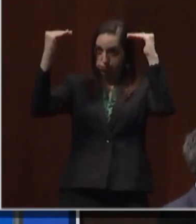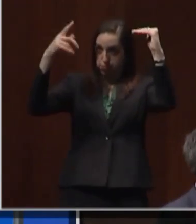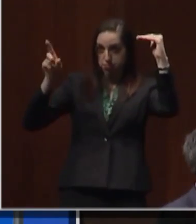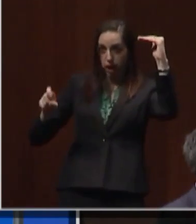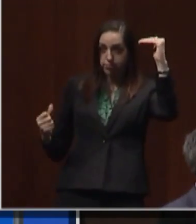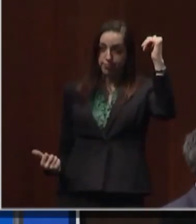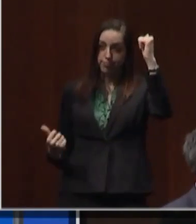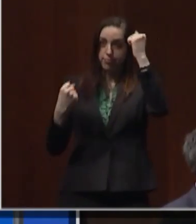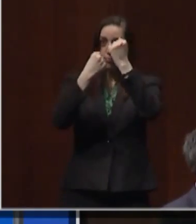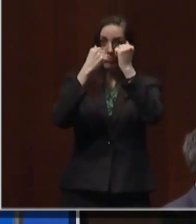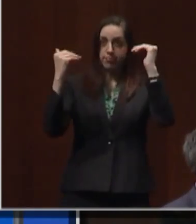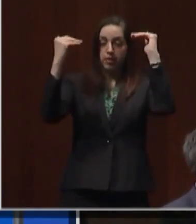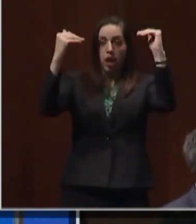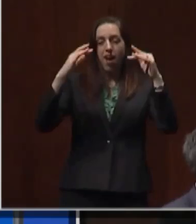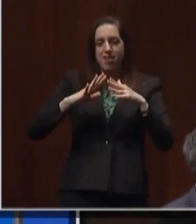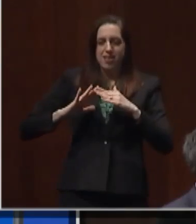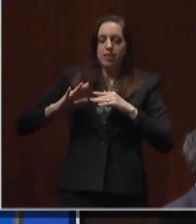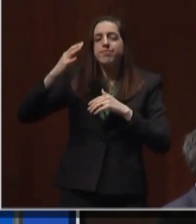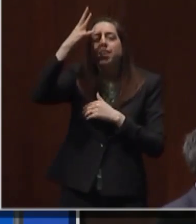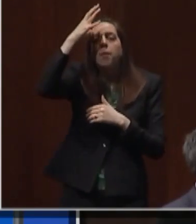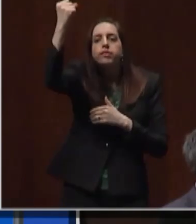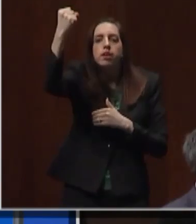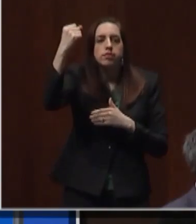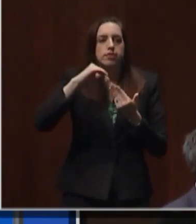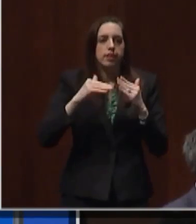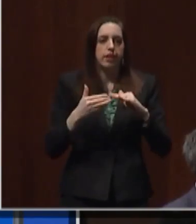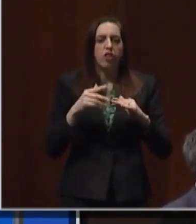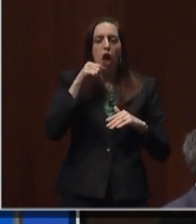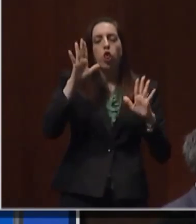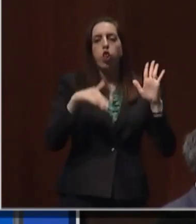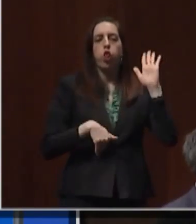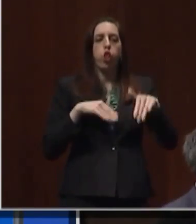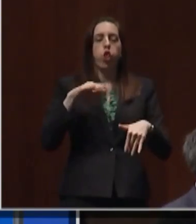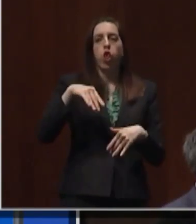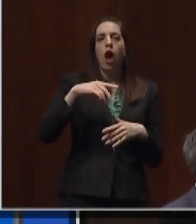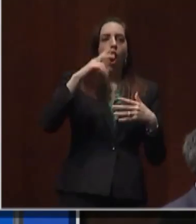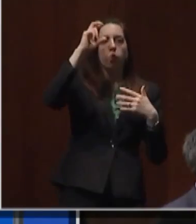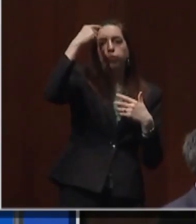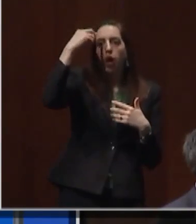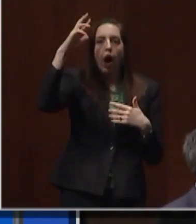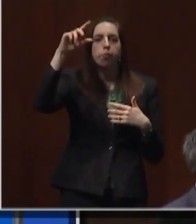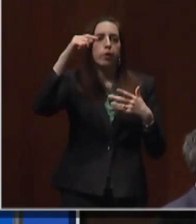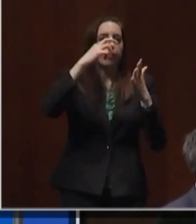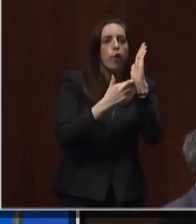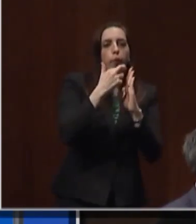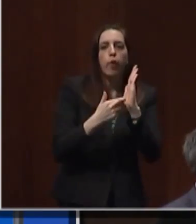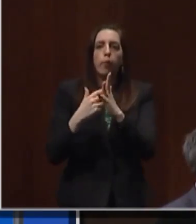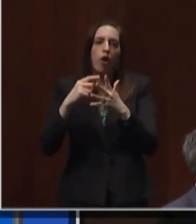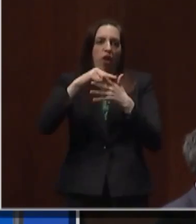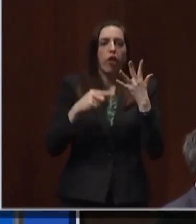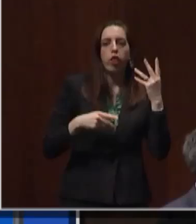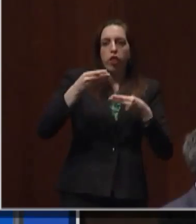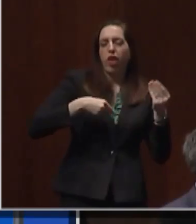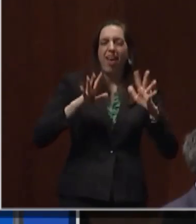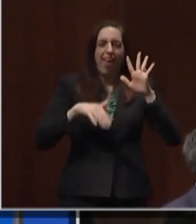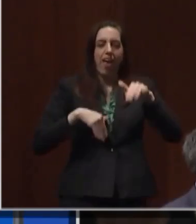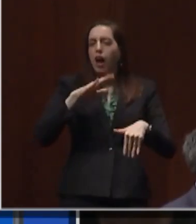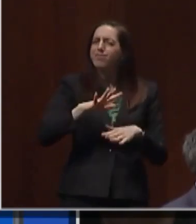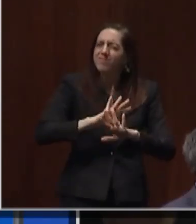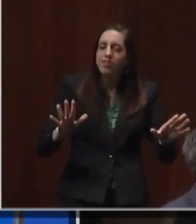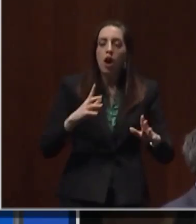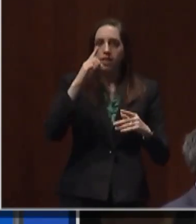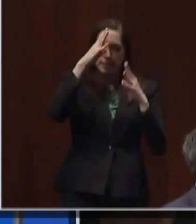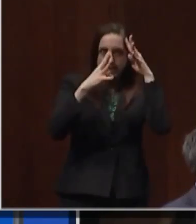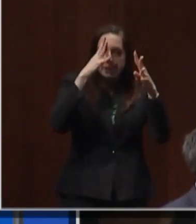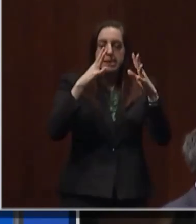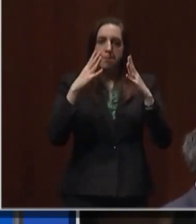A common sense city, not mired down in bureaucracy and past precedent, but one of innovation,